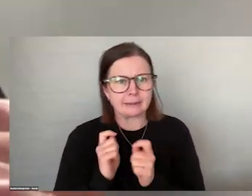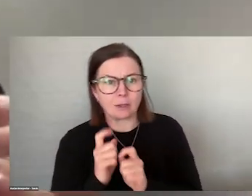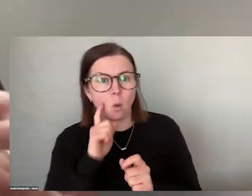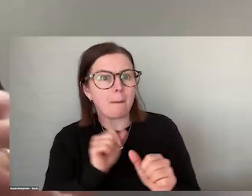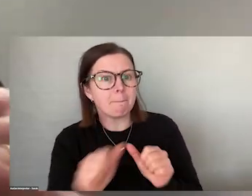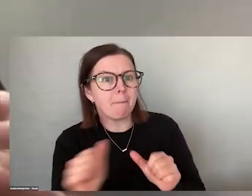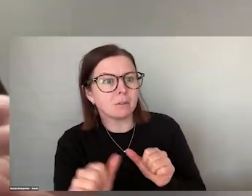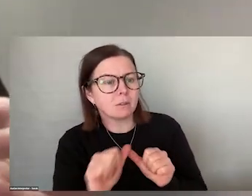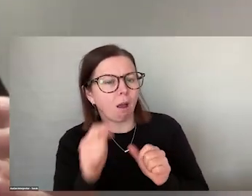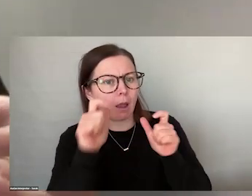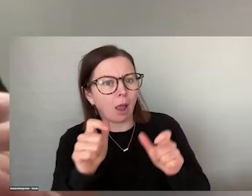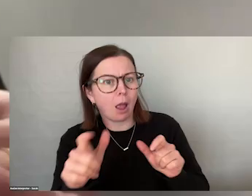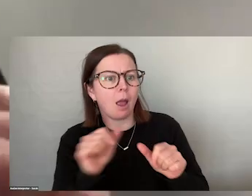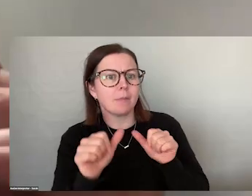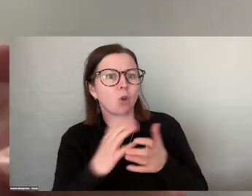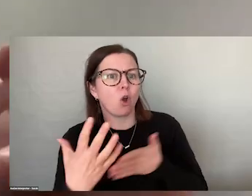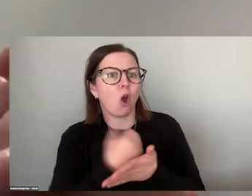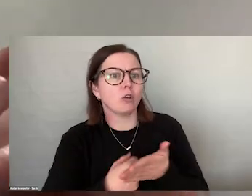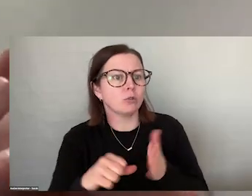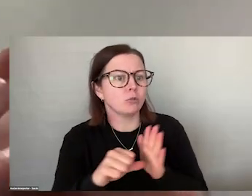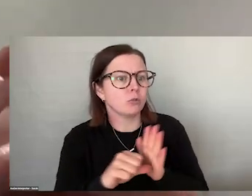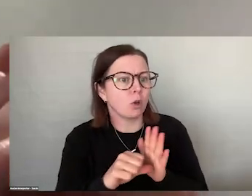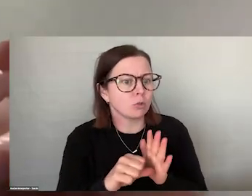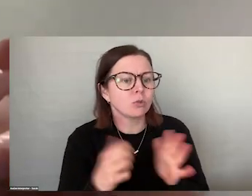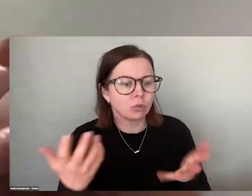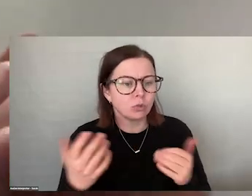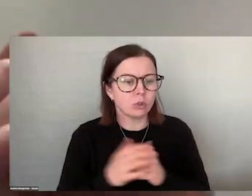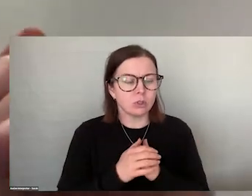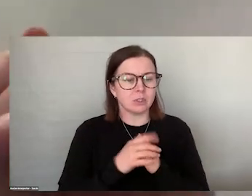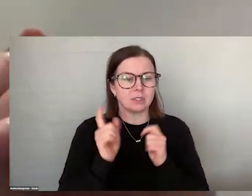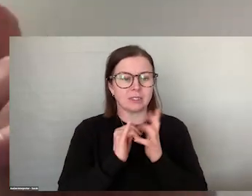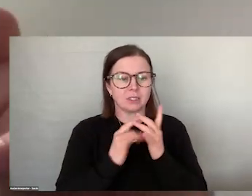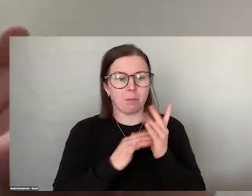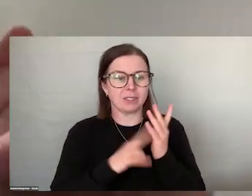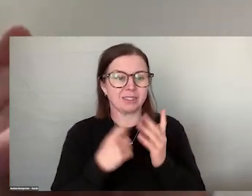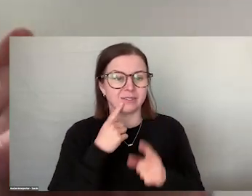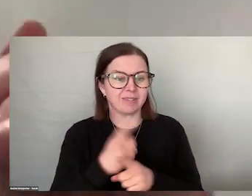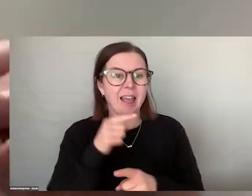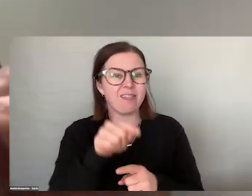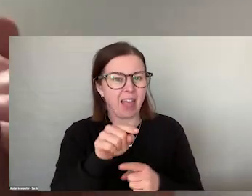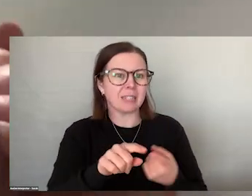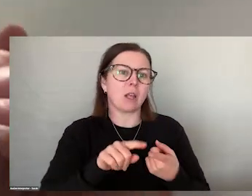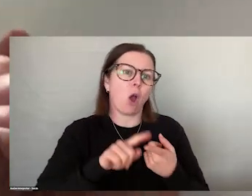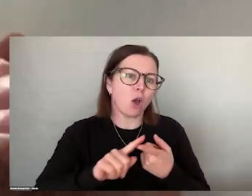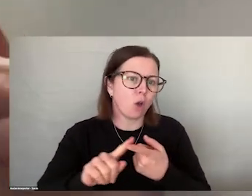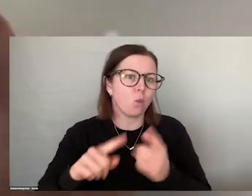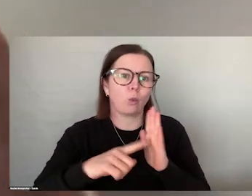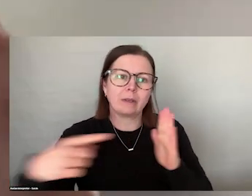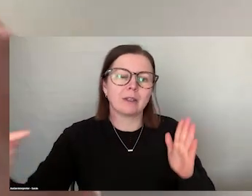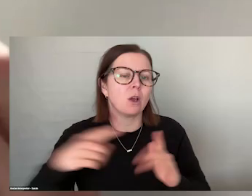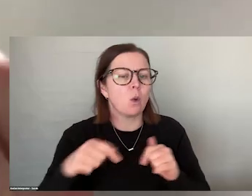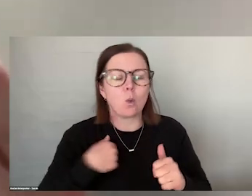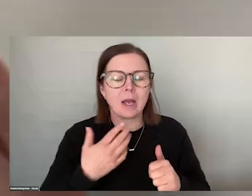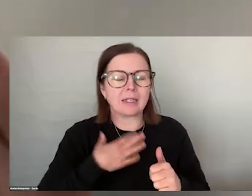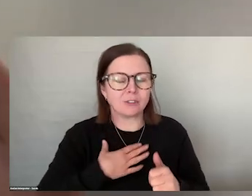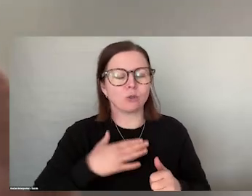cost savings. And just like Simon said, the task is ongoing and we need to be